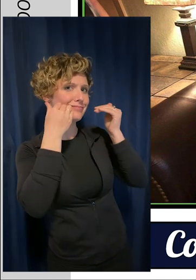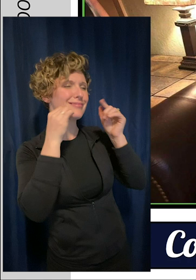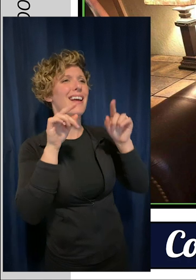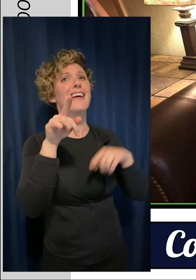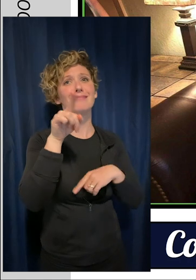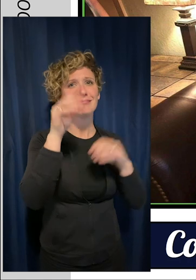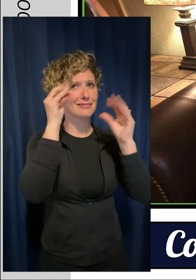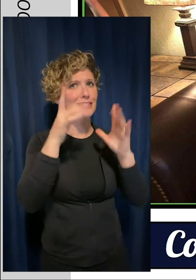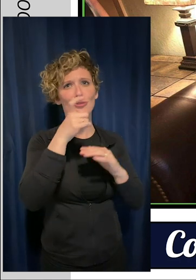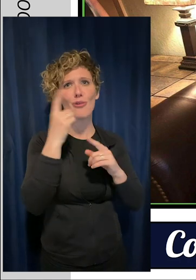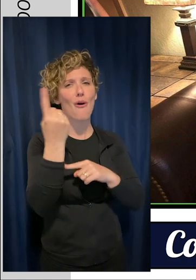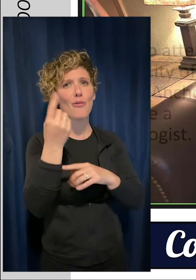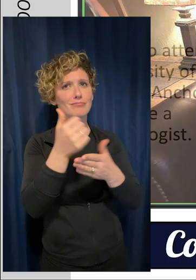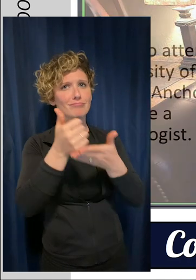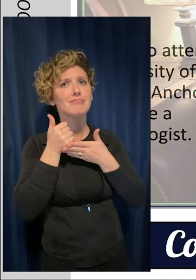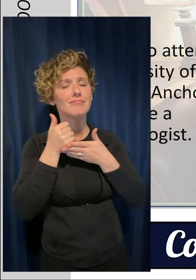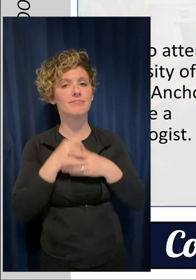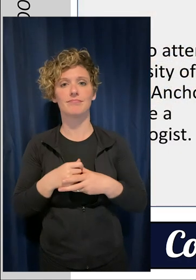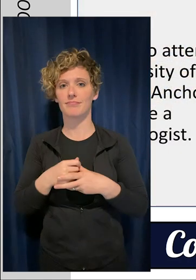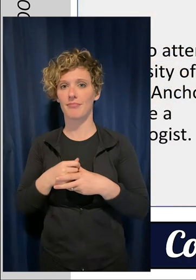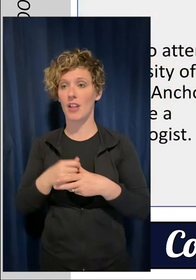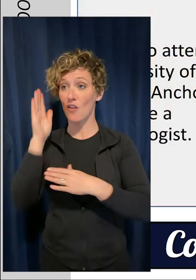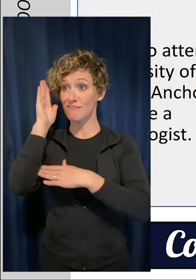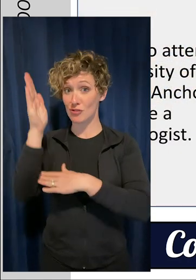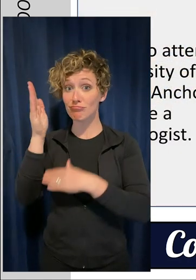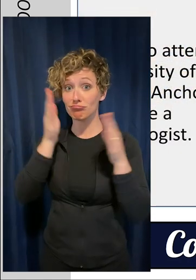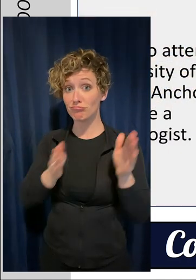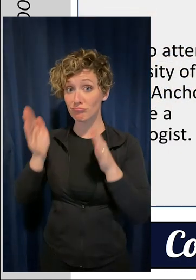help. In the future, Emily plans to